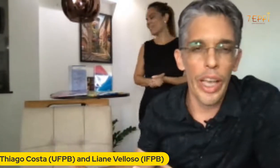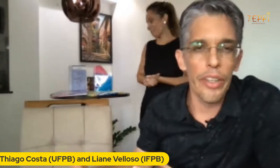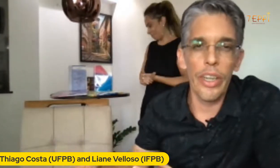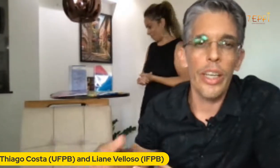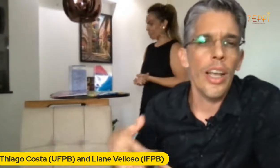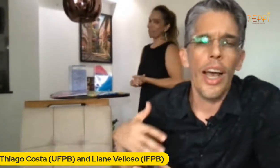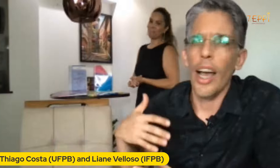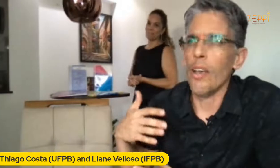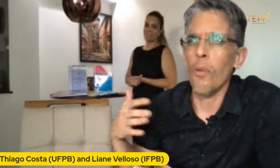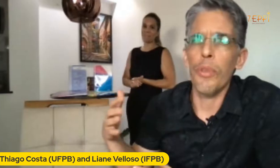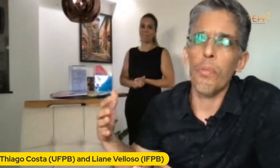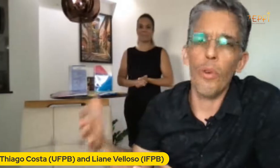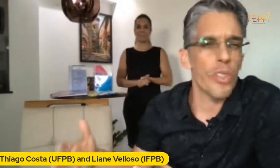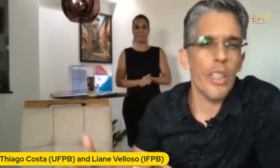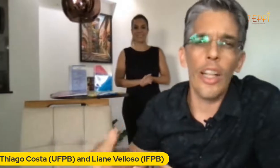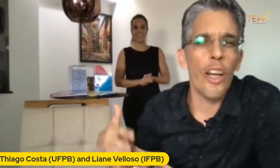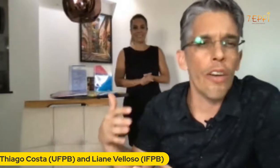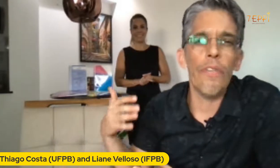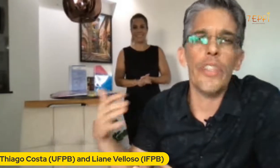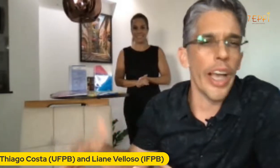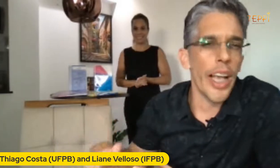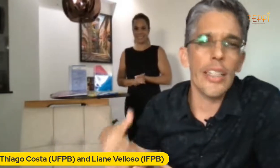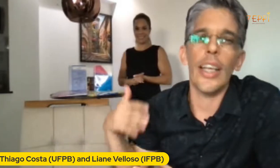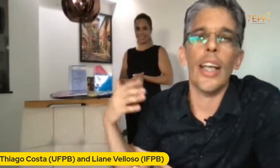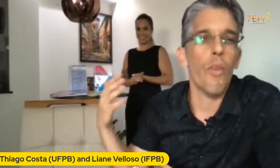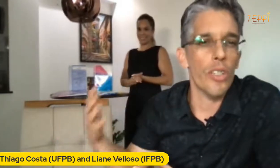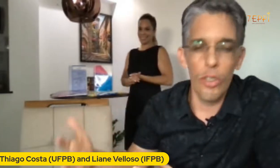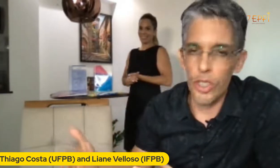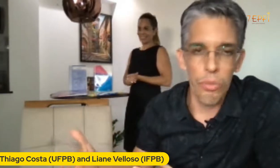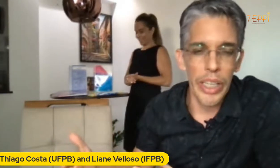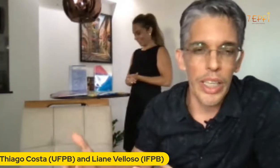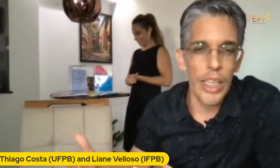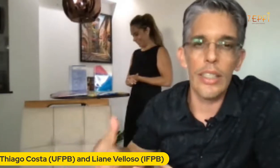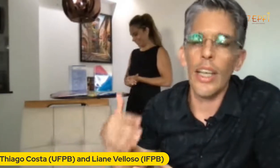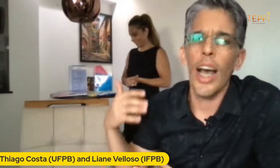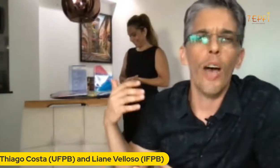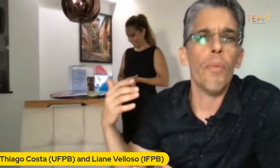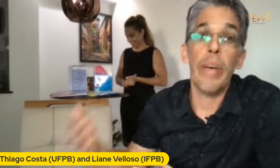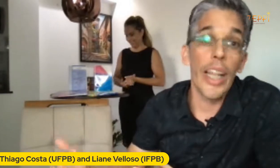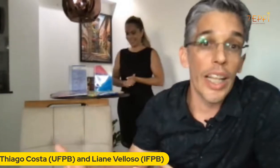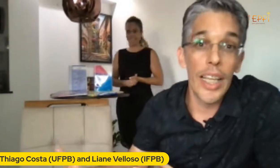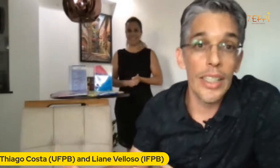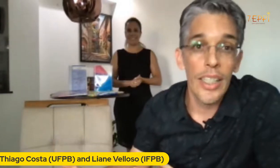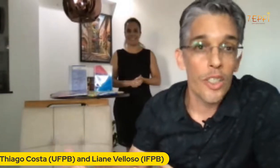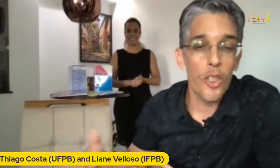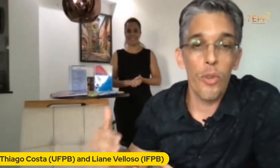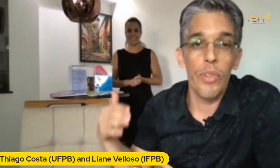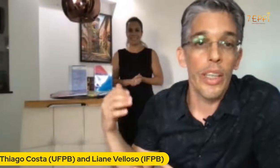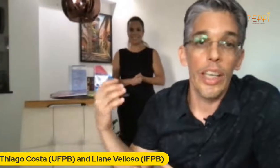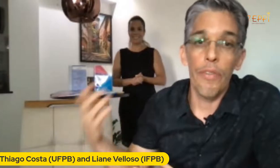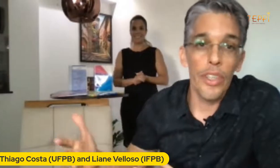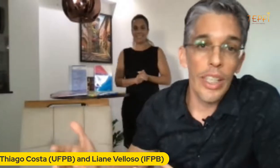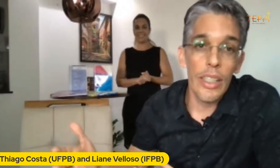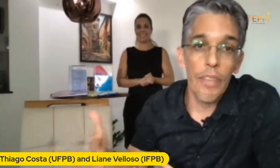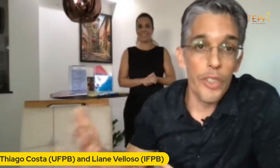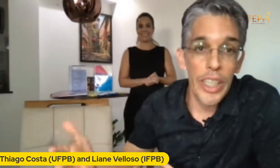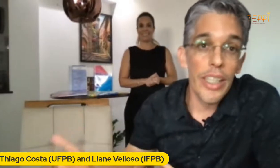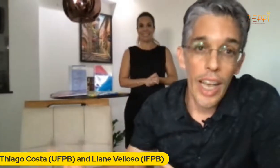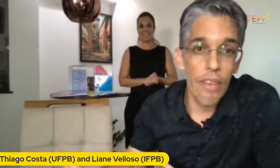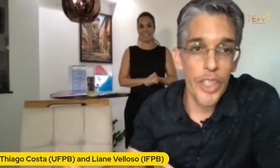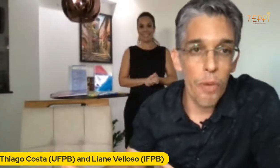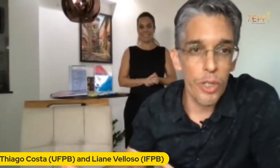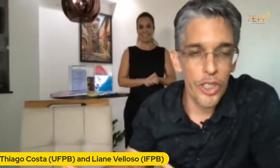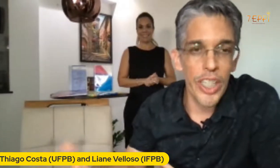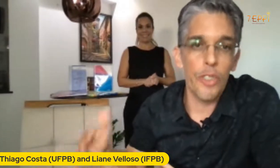moments together. I hope you posted a lot of tags at our social medias, our Padlet. So